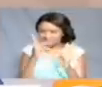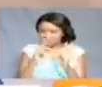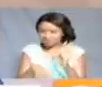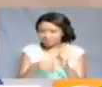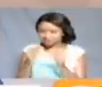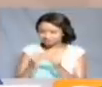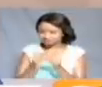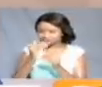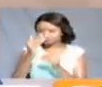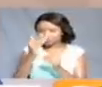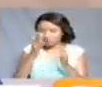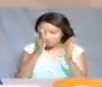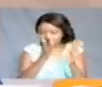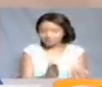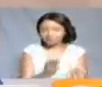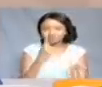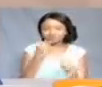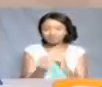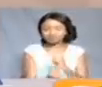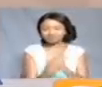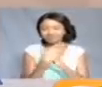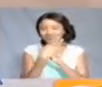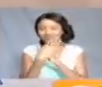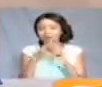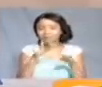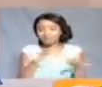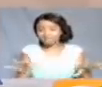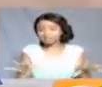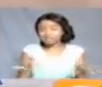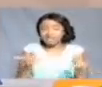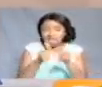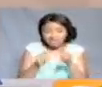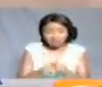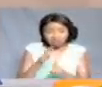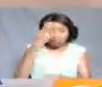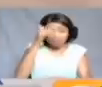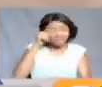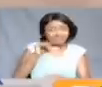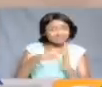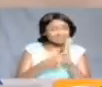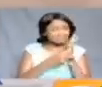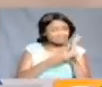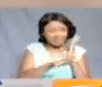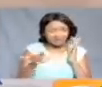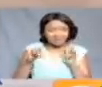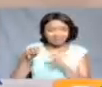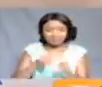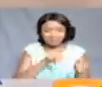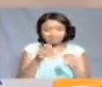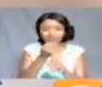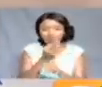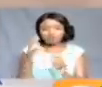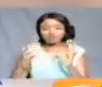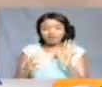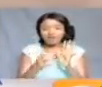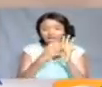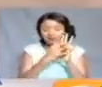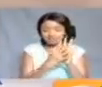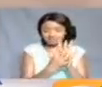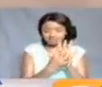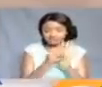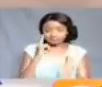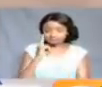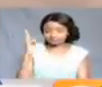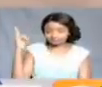of influencer marketing, and why has it become such a popular method of advertising? Let me introduce my guest.